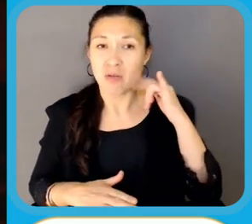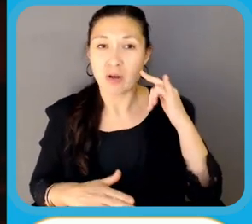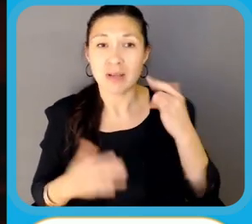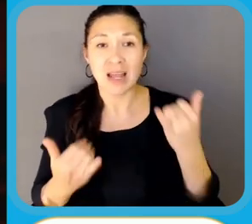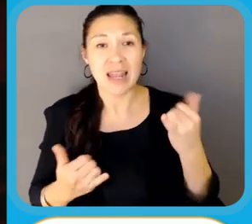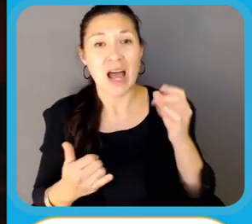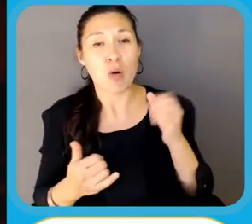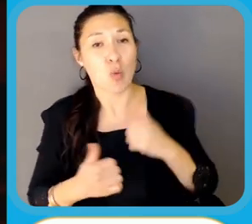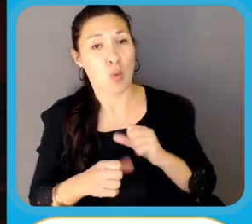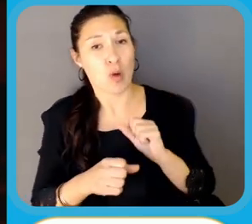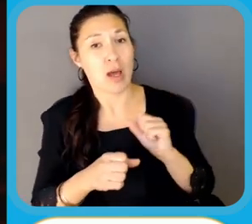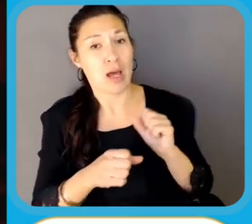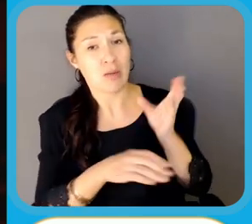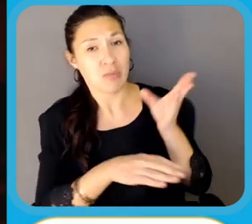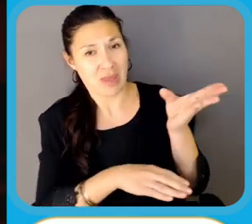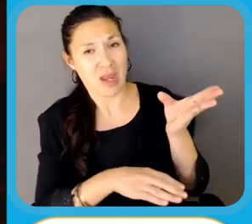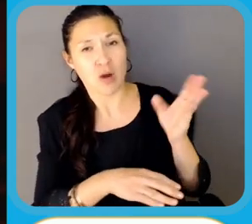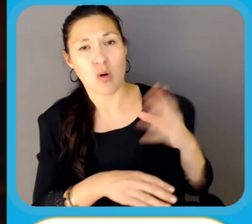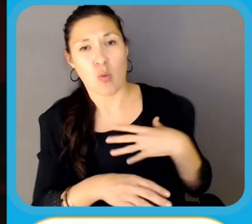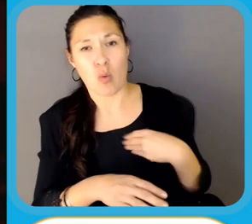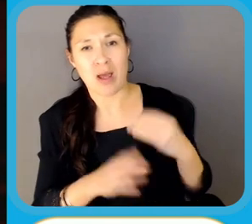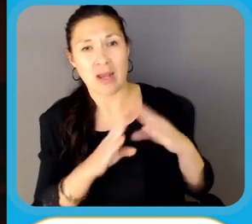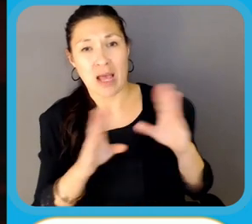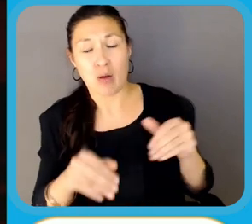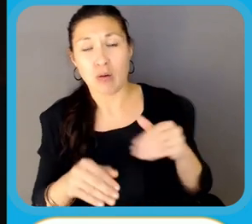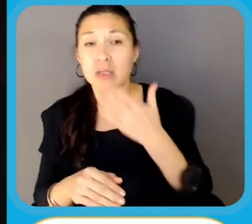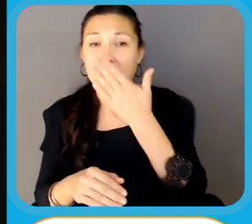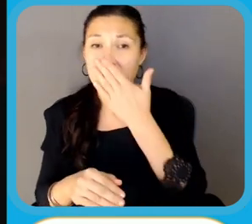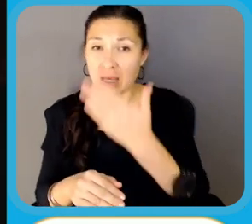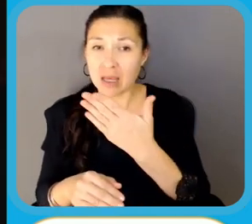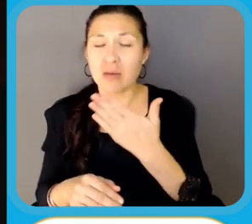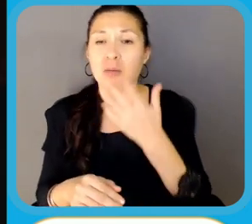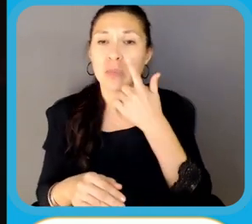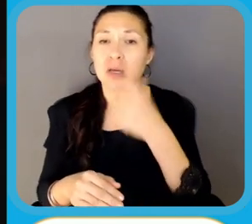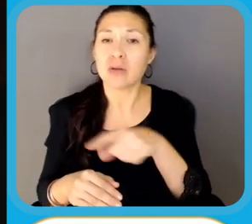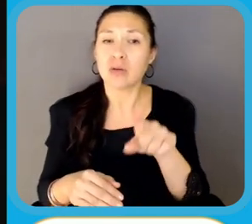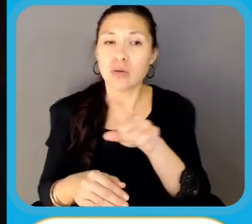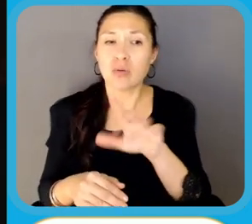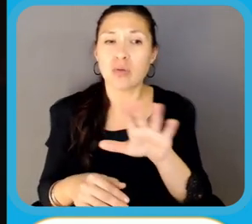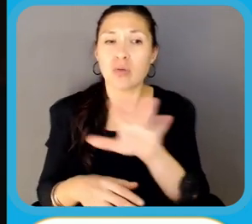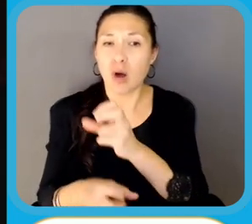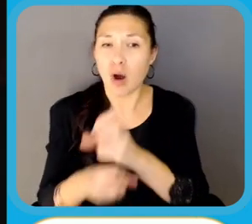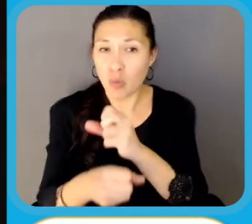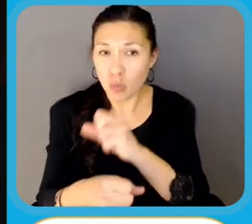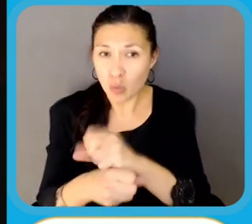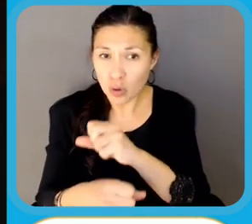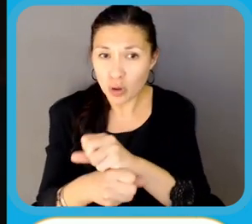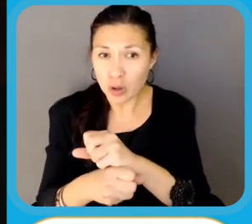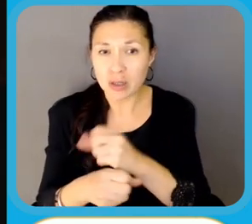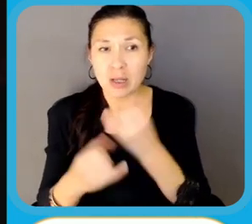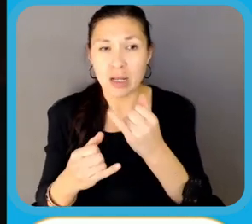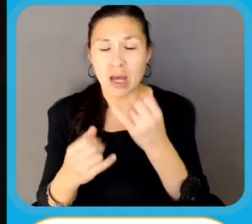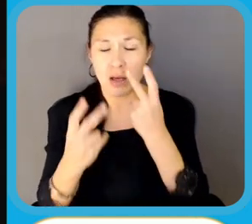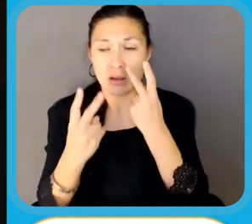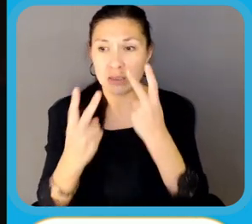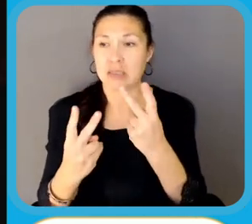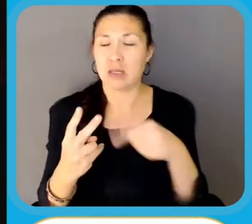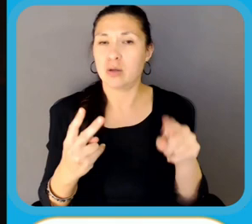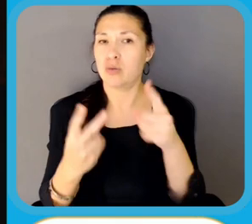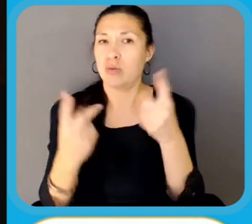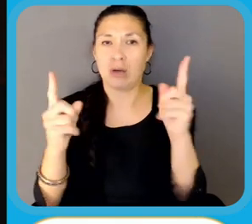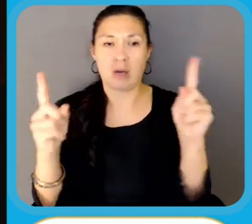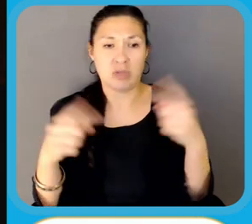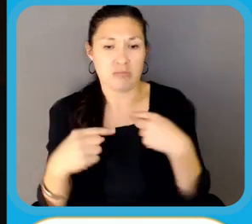you. It is because of you and your hard work. And just look at what you have accomplished just last